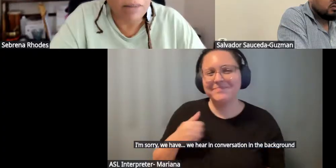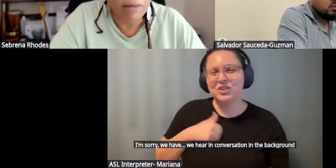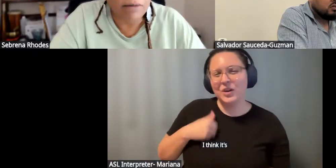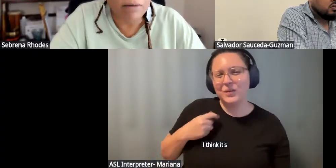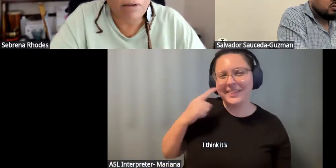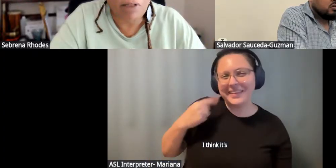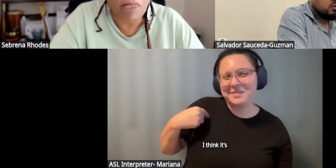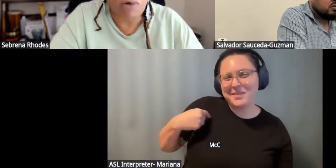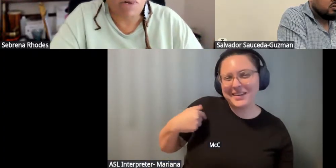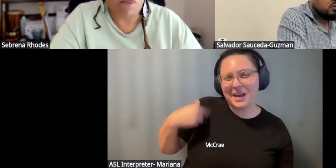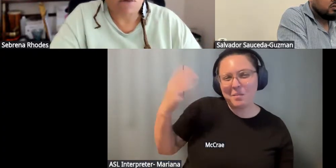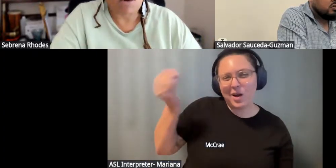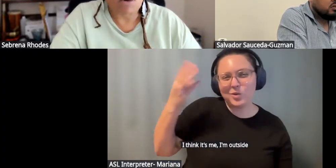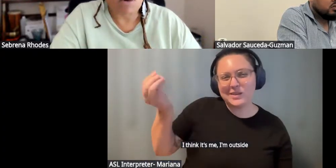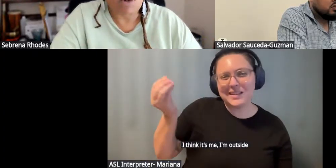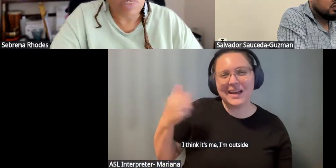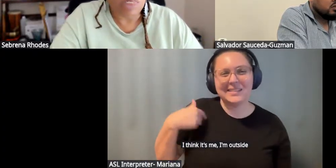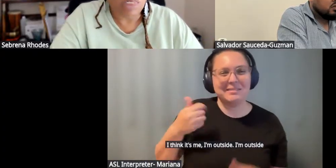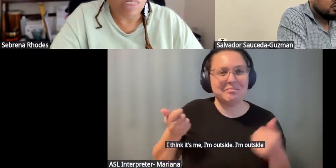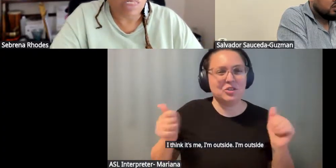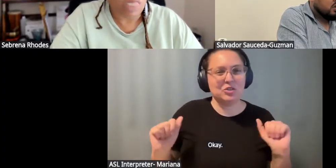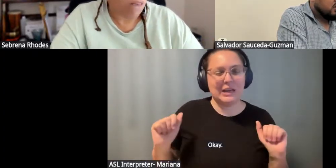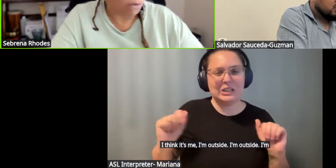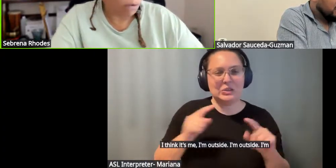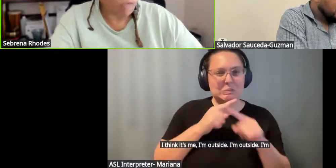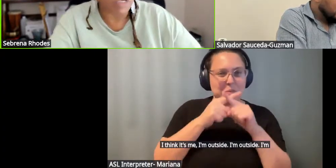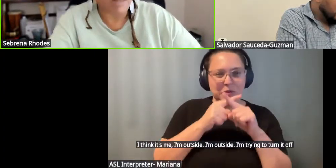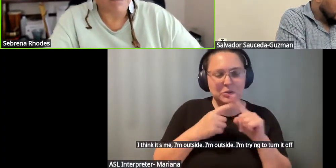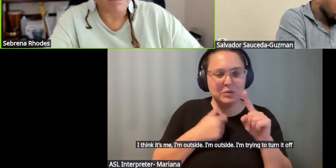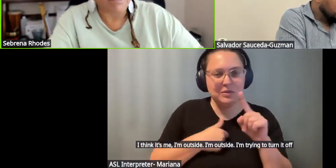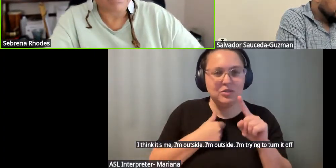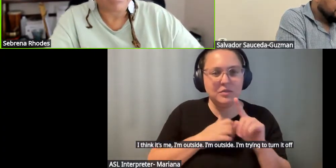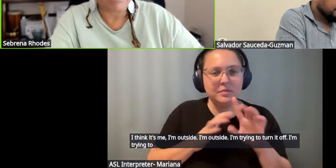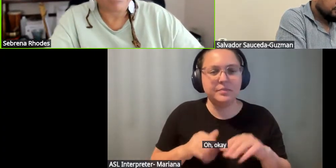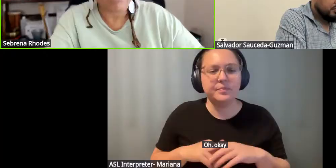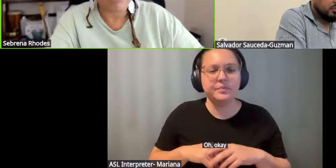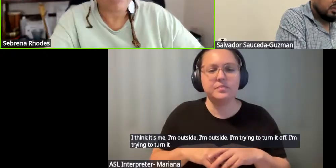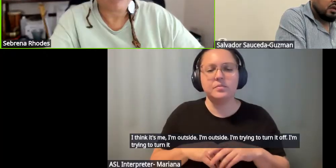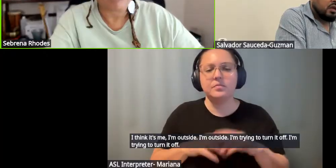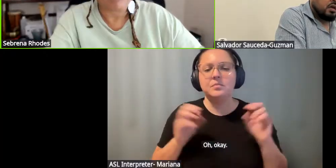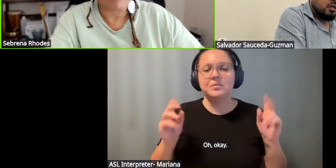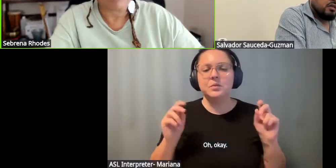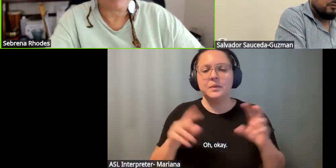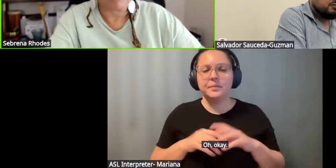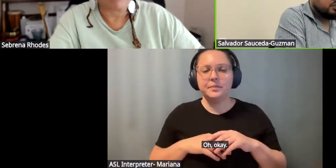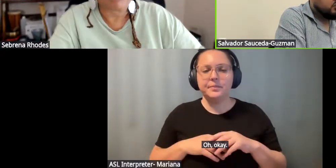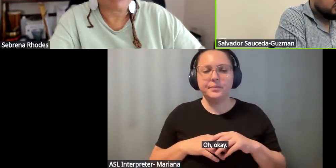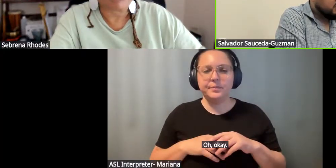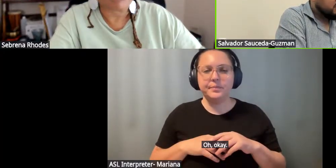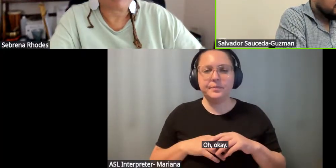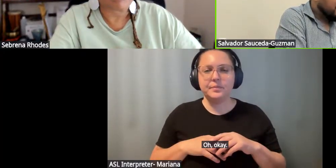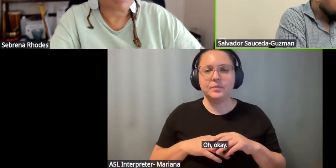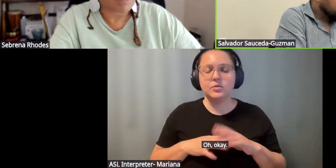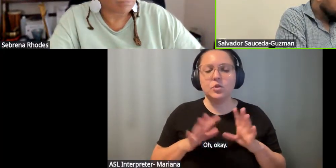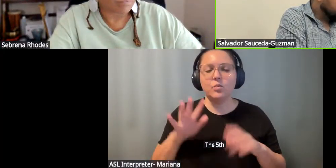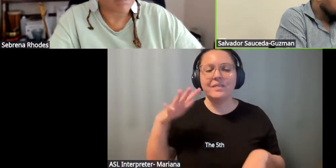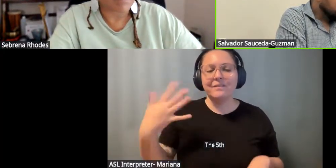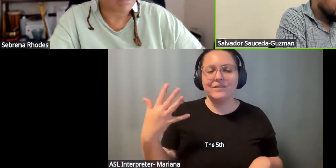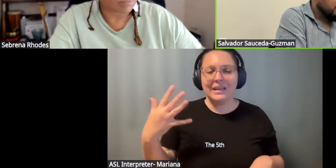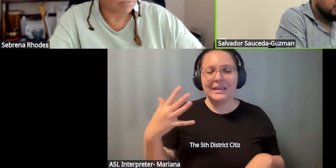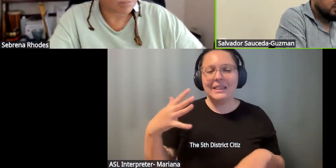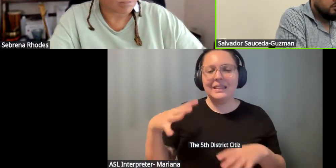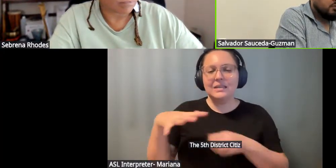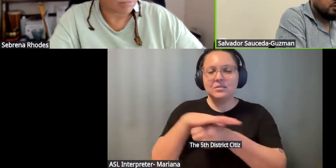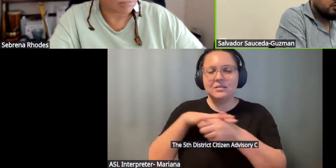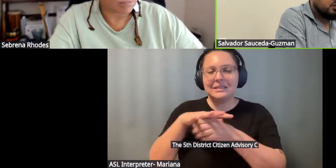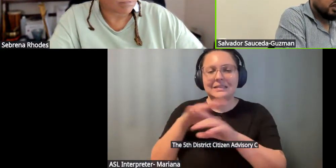I'm outside. Oh, okay. I'm trying to turn it off. I'm Oh, trying to turn it okay. off. The fifth district Citizens Advisory Council